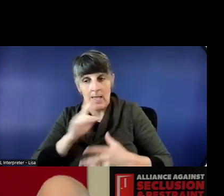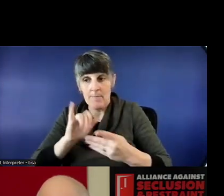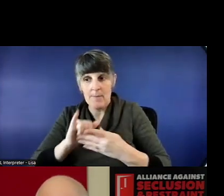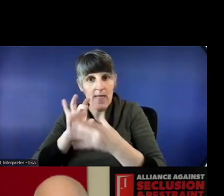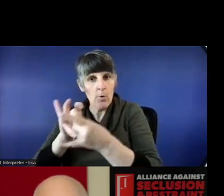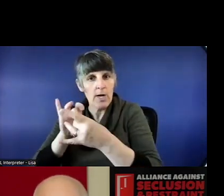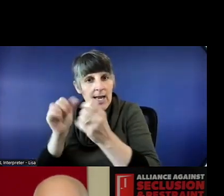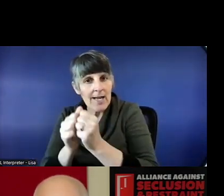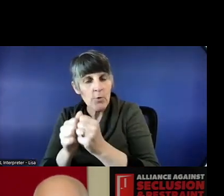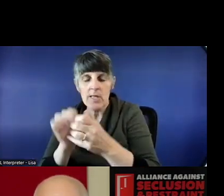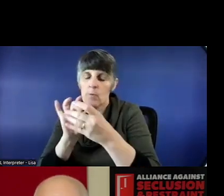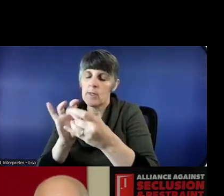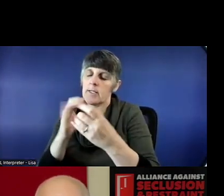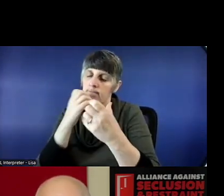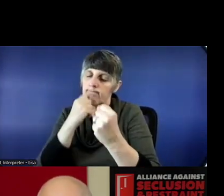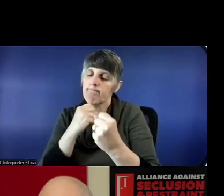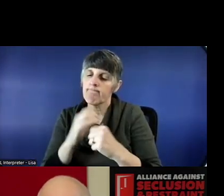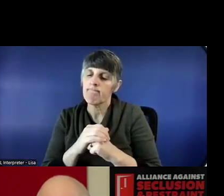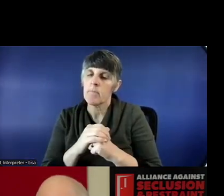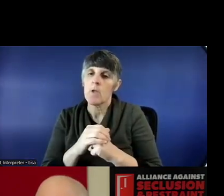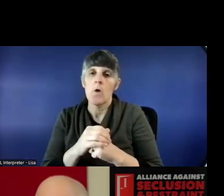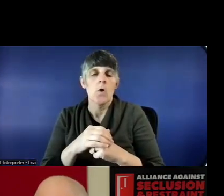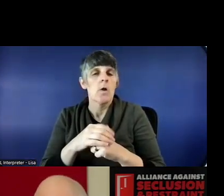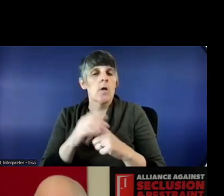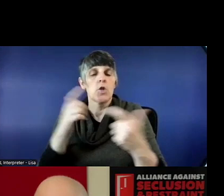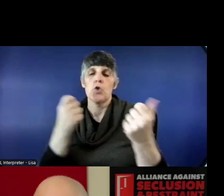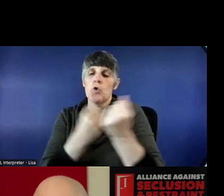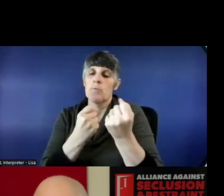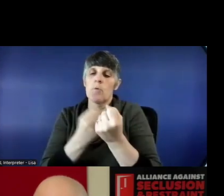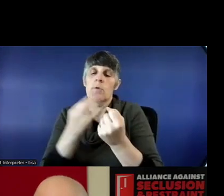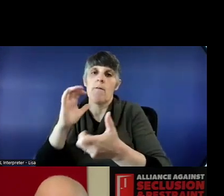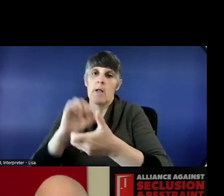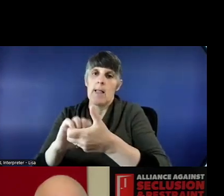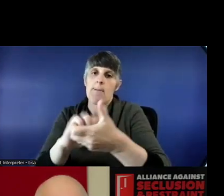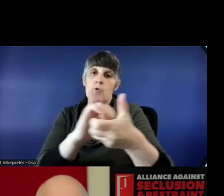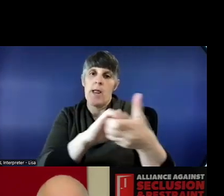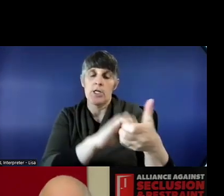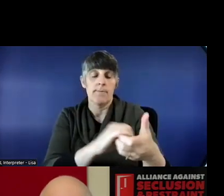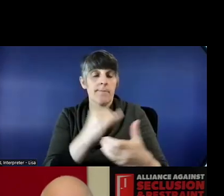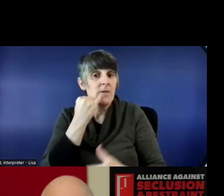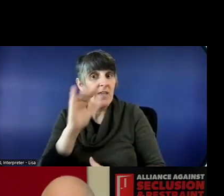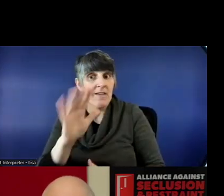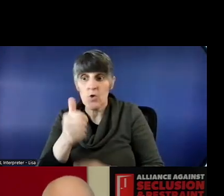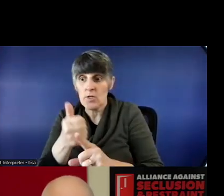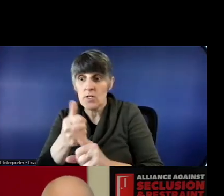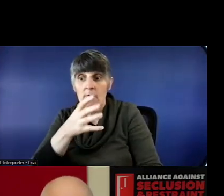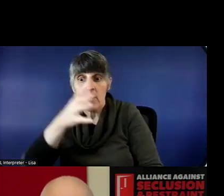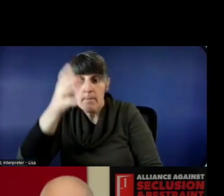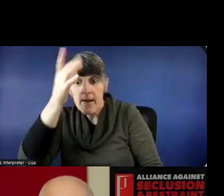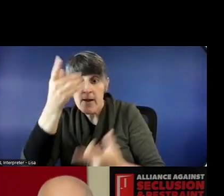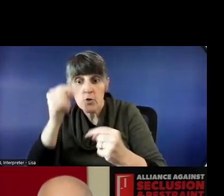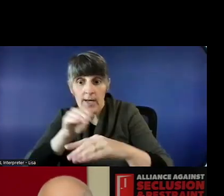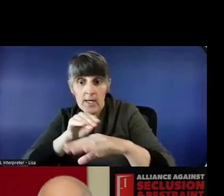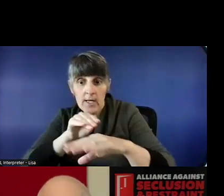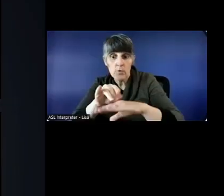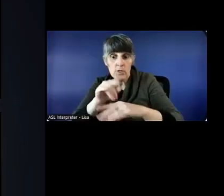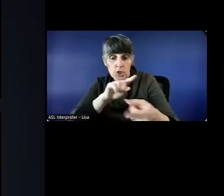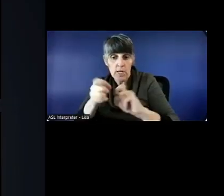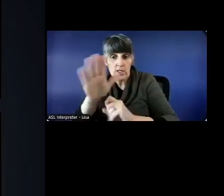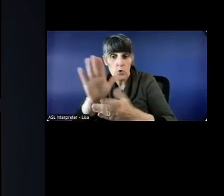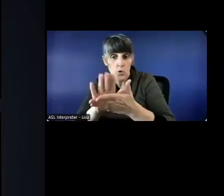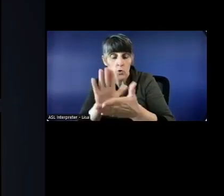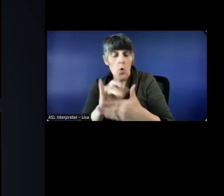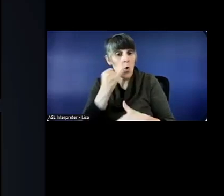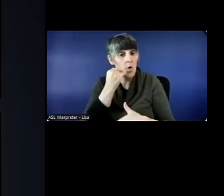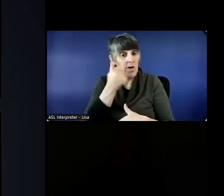with, and relationships are critical. We're huge proponents of collaboration. Whether you're a parent trying to change something in your school district or you're